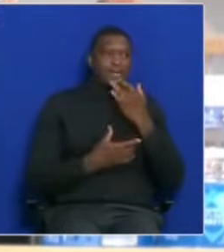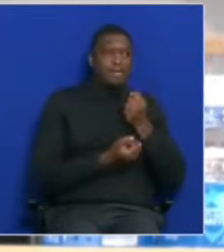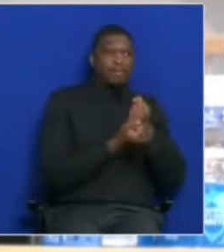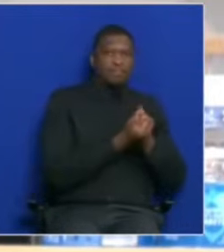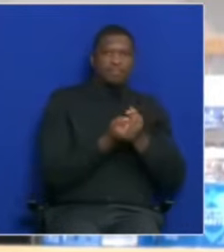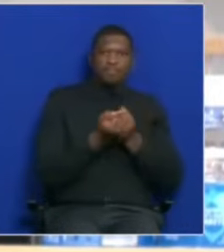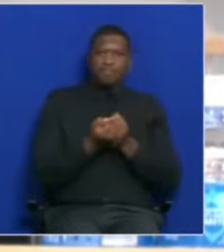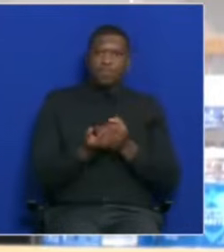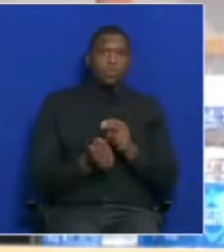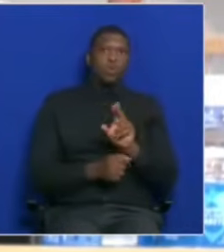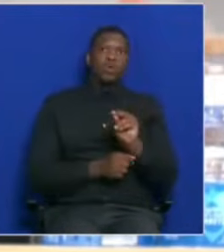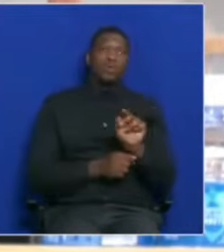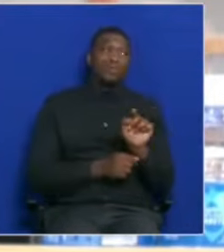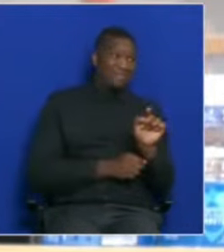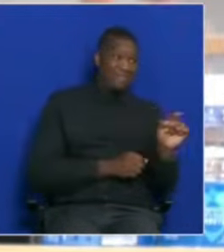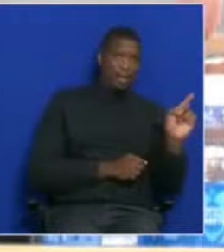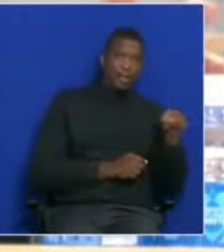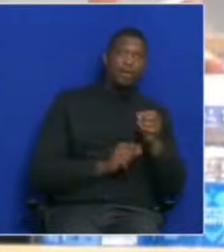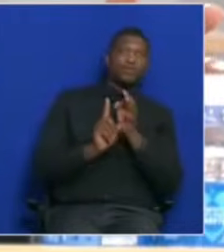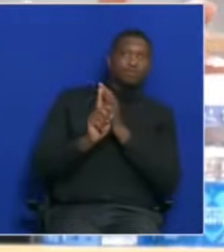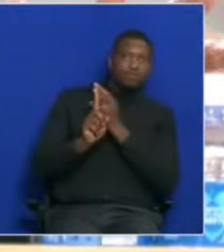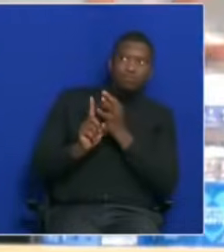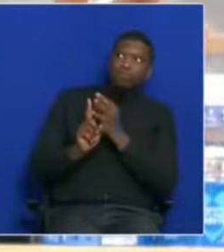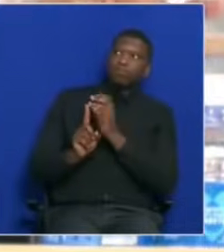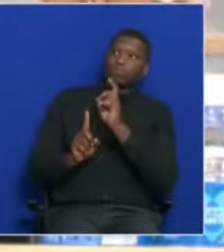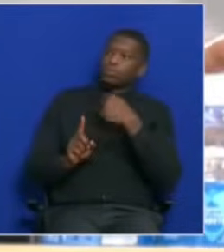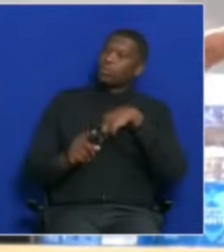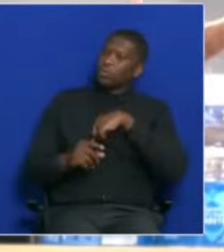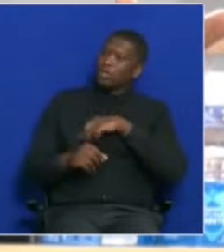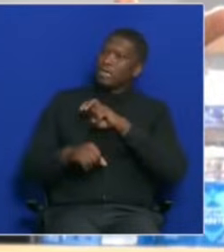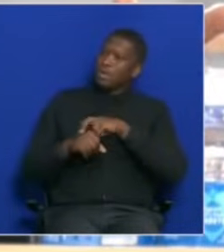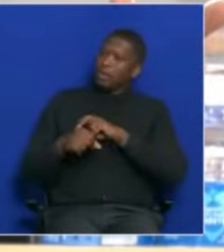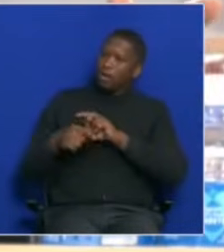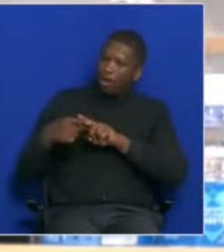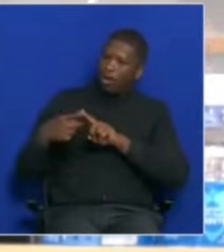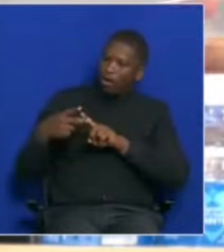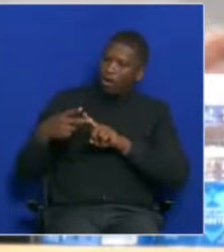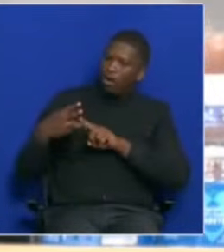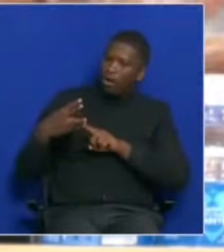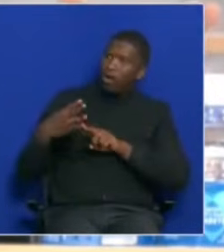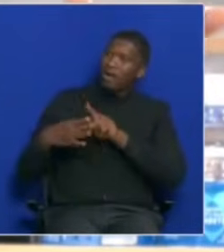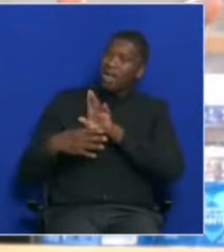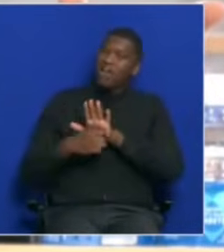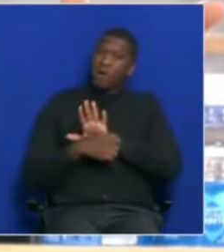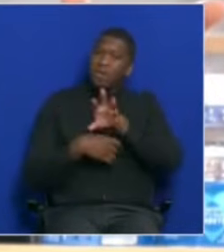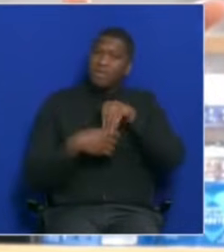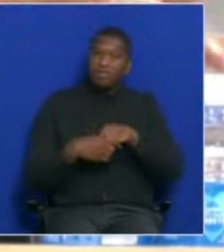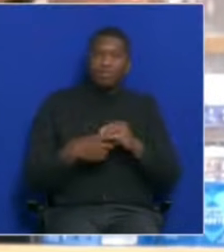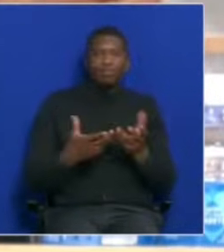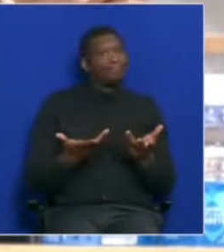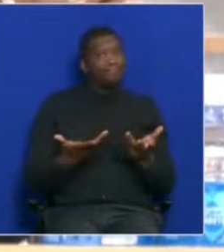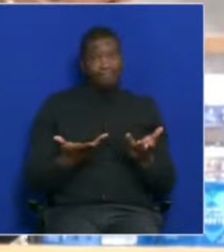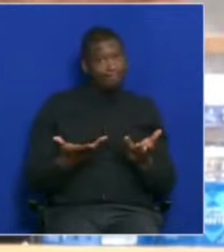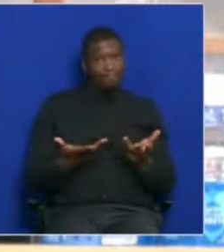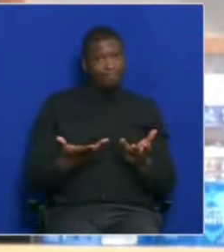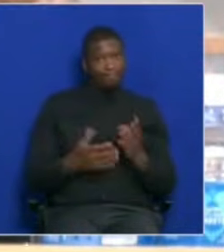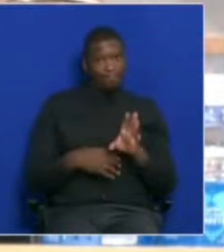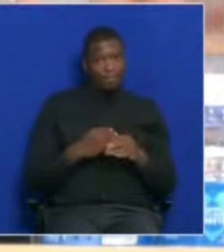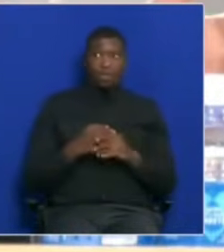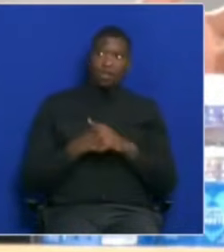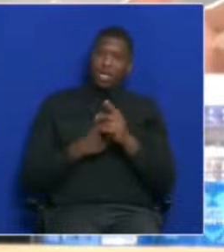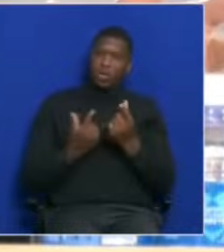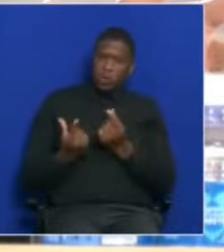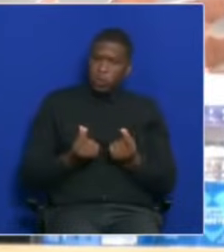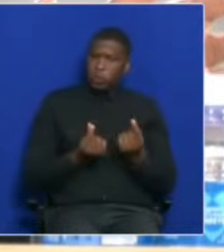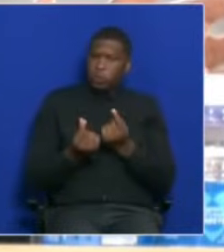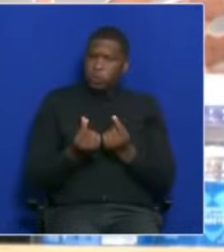a 2013, and then she can interrogate what they're doing at that point. And then they go and do their work. Now she